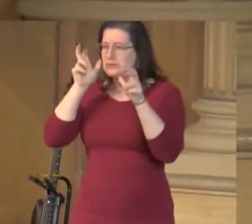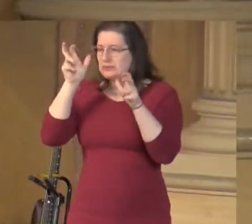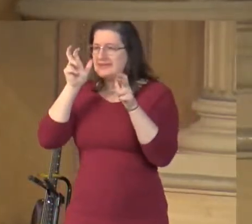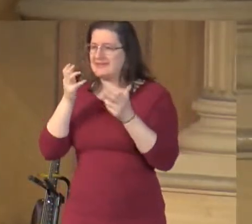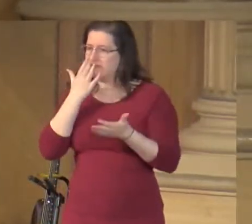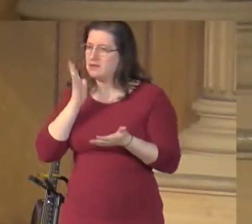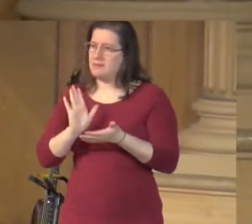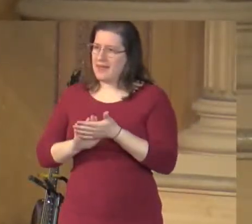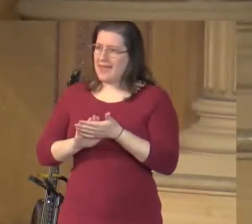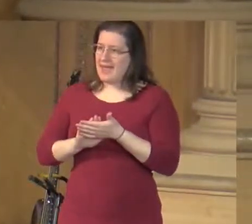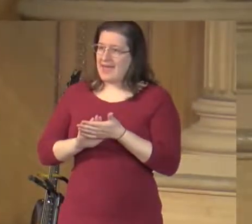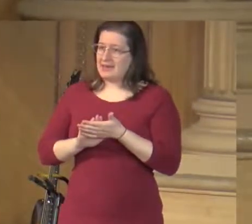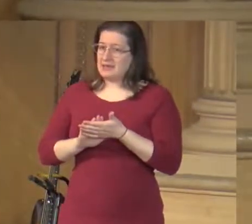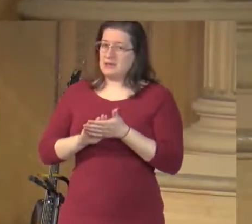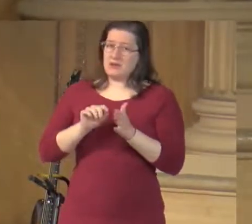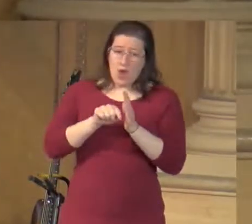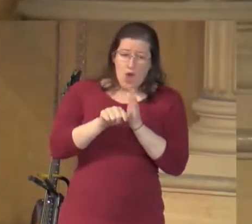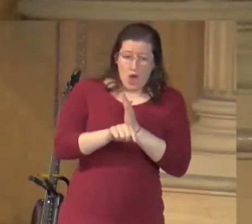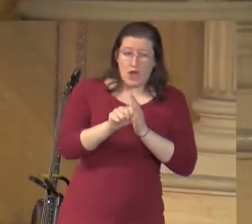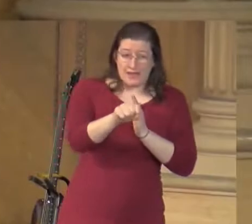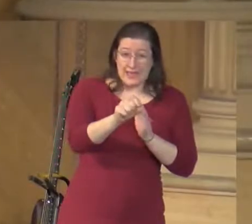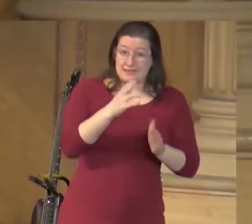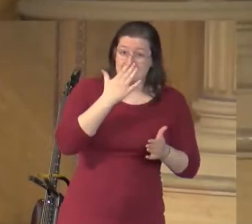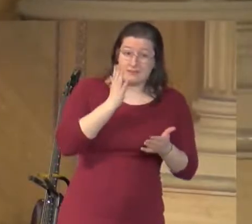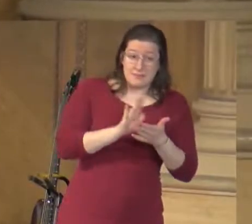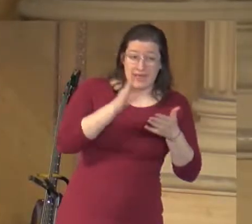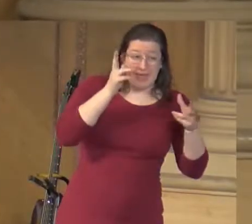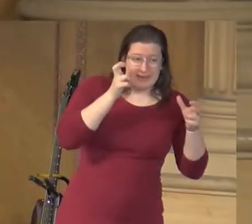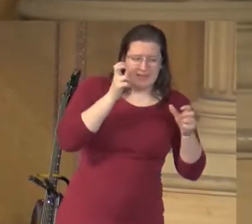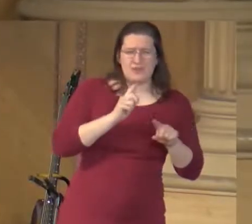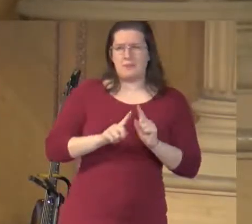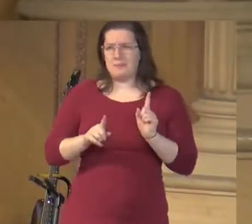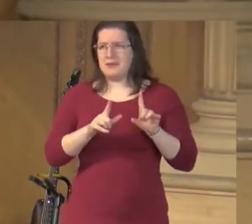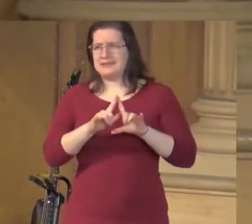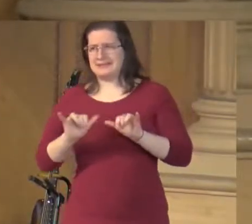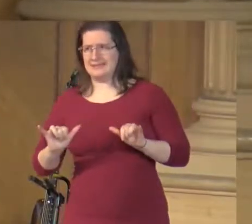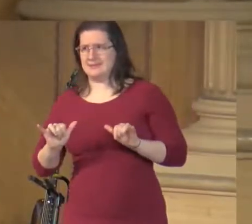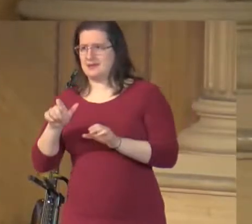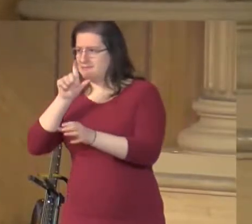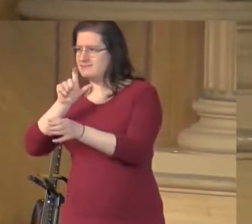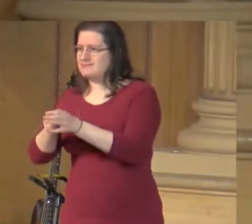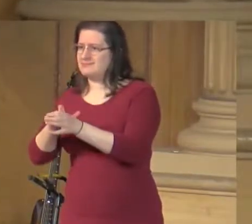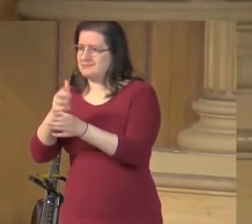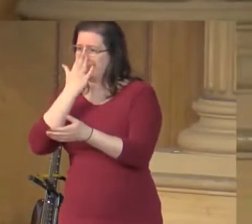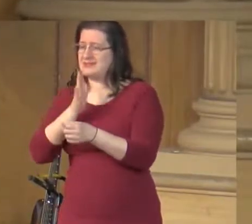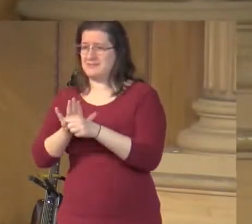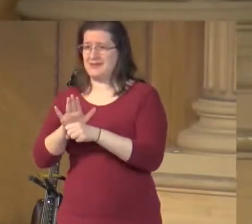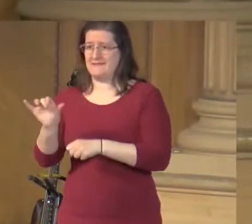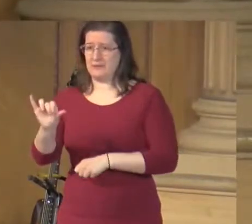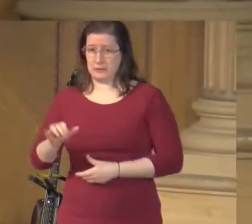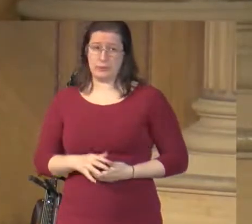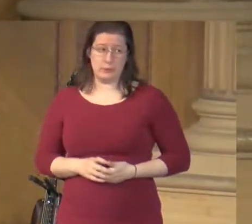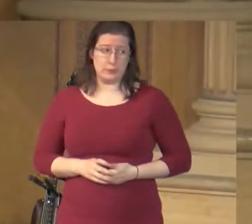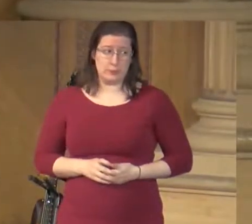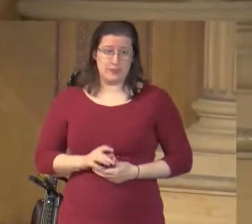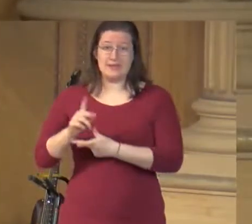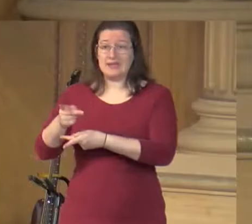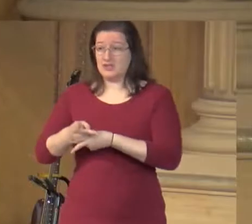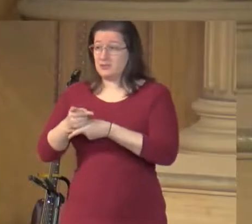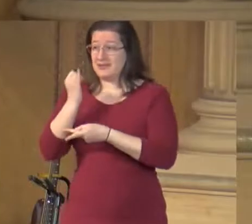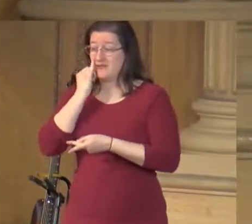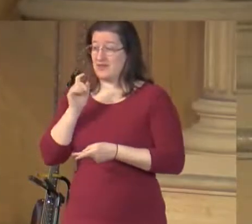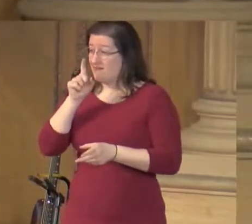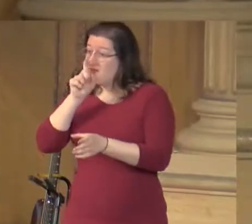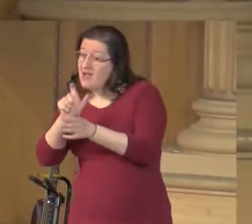just annoying busybodies and meddlers. So be careful because nosy people who don't mind their own